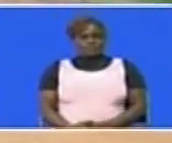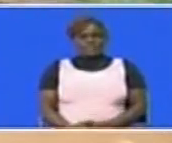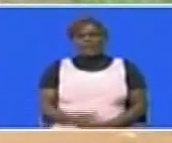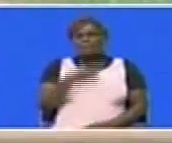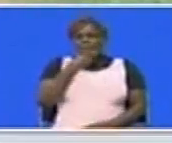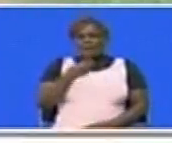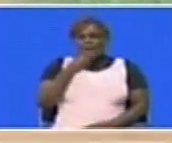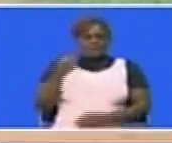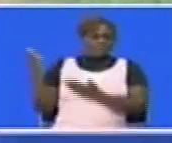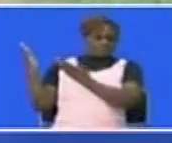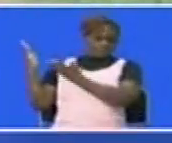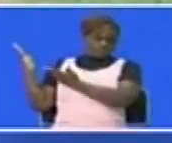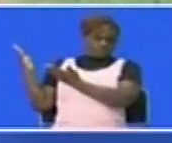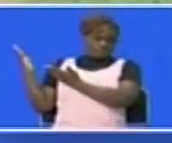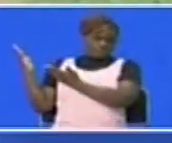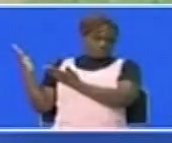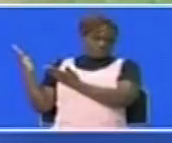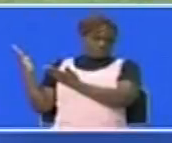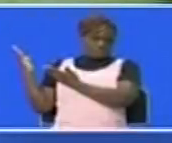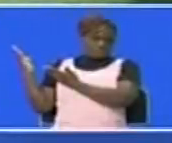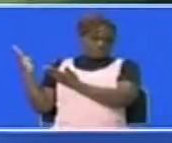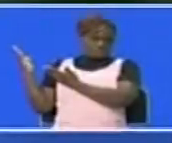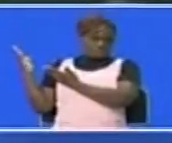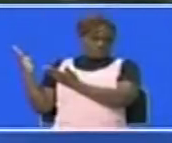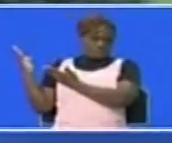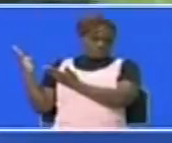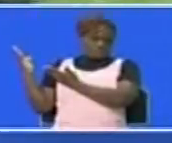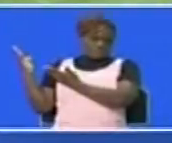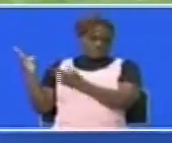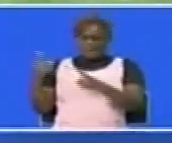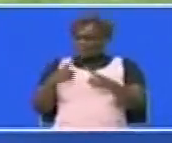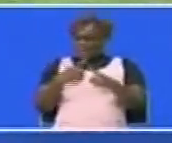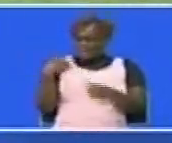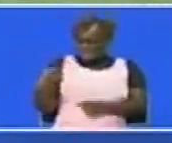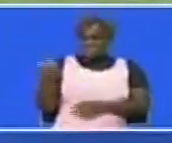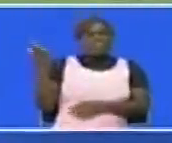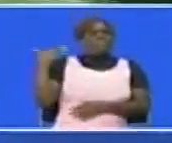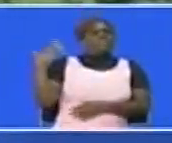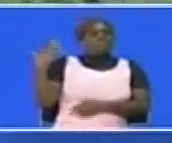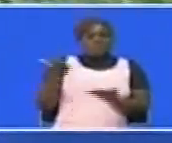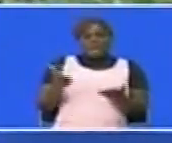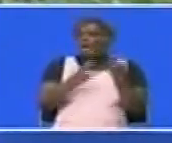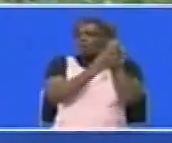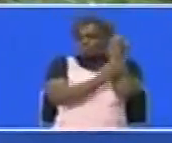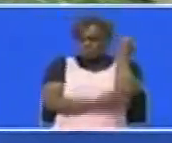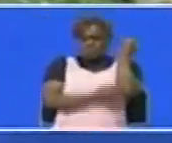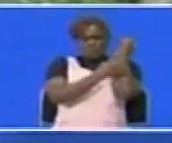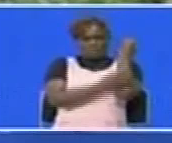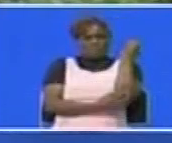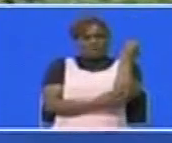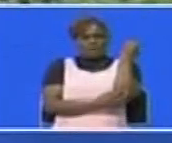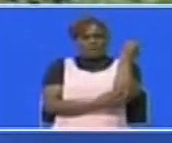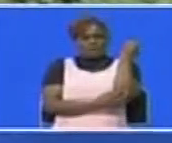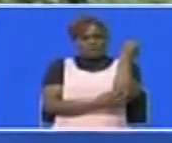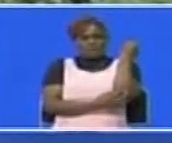Patrick Alfred Namai's story runs like the proverbial grass to grace, back to grass. This is the latest trade Patrick Alfred Namai